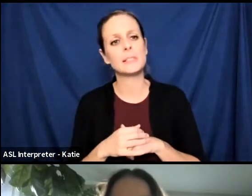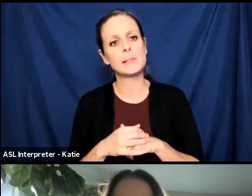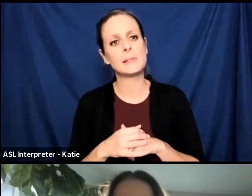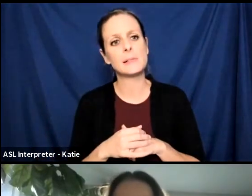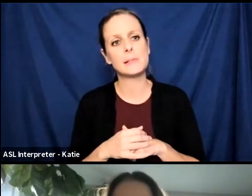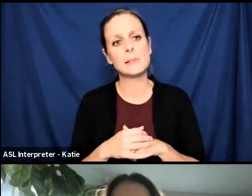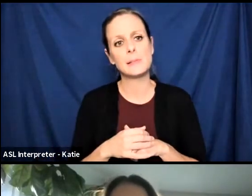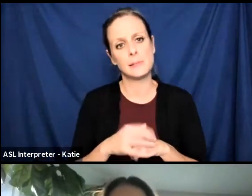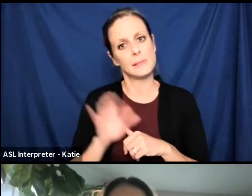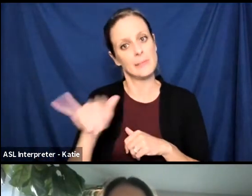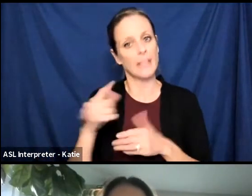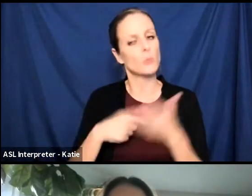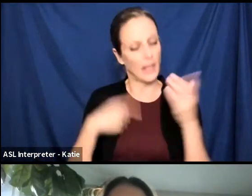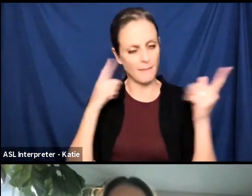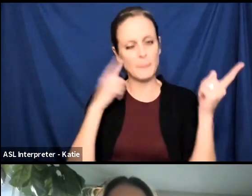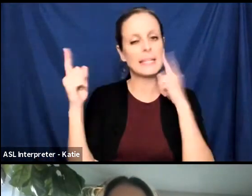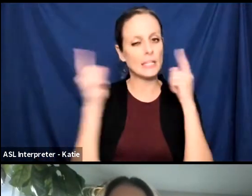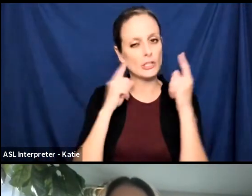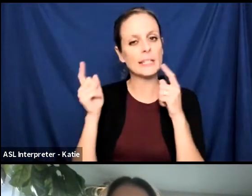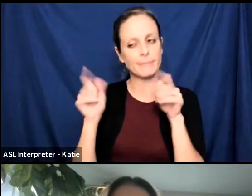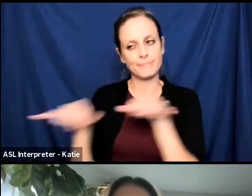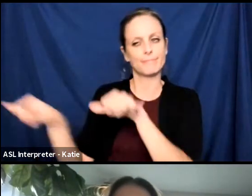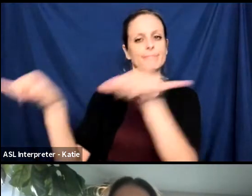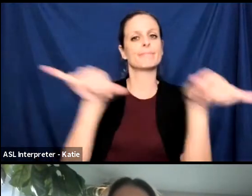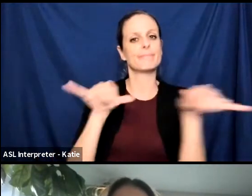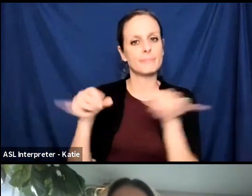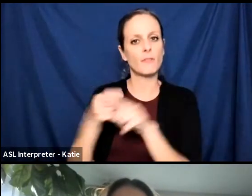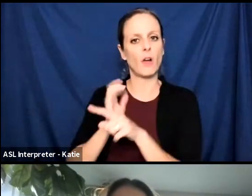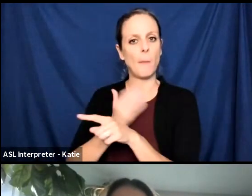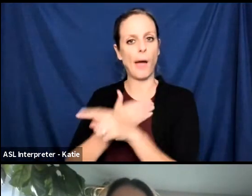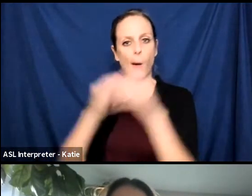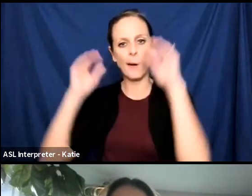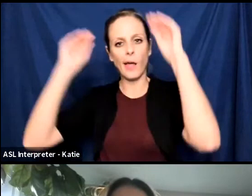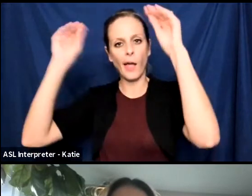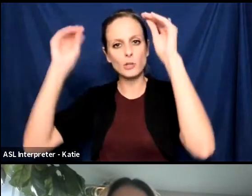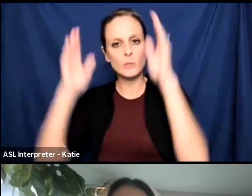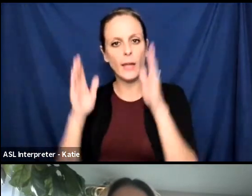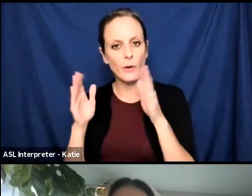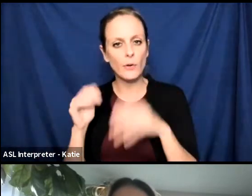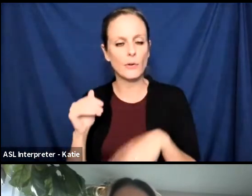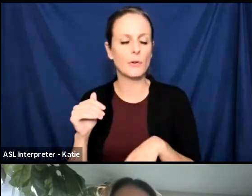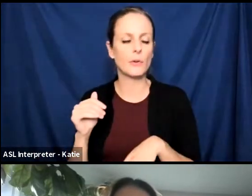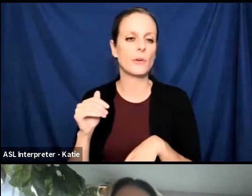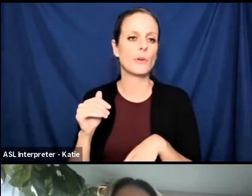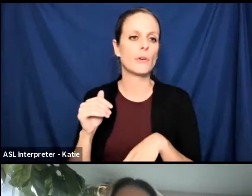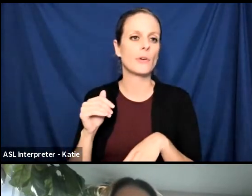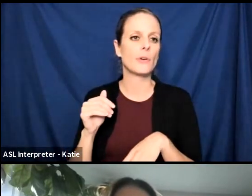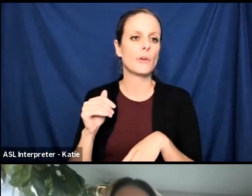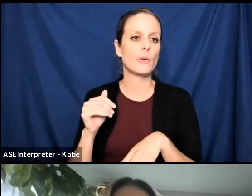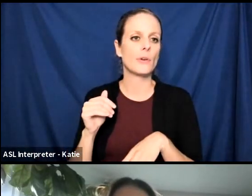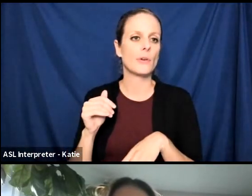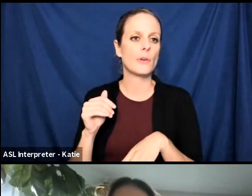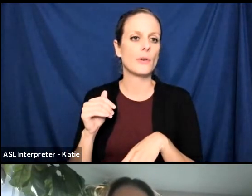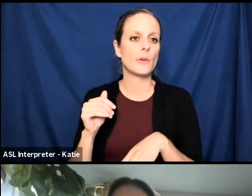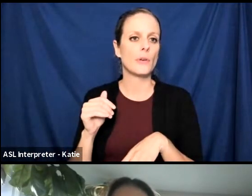that's what I've been hearing from our educators, like more resources at